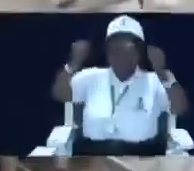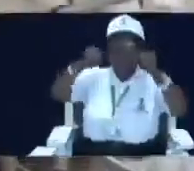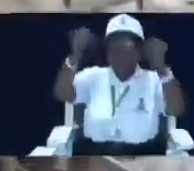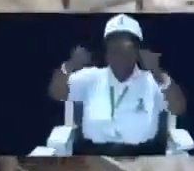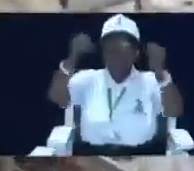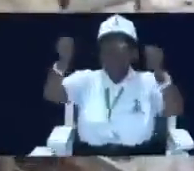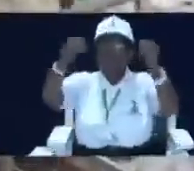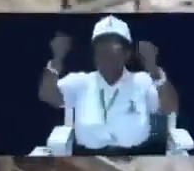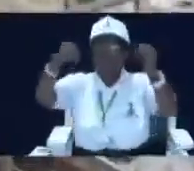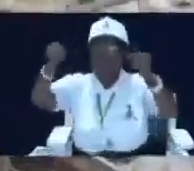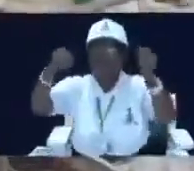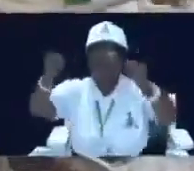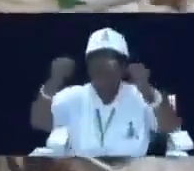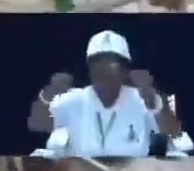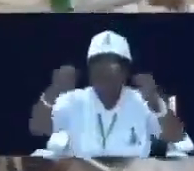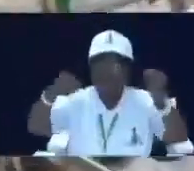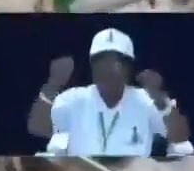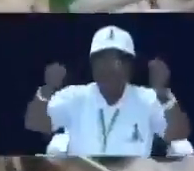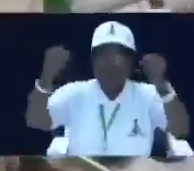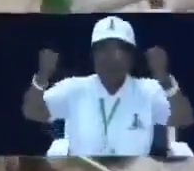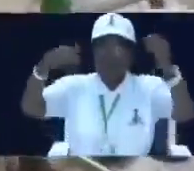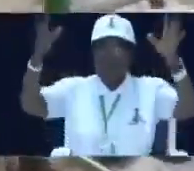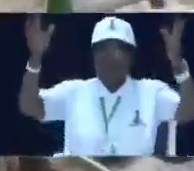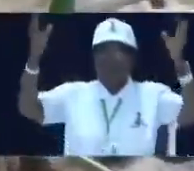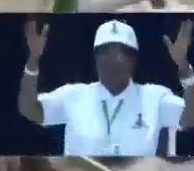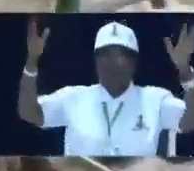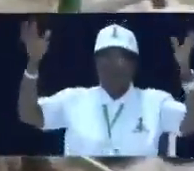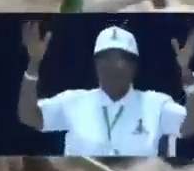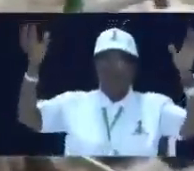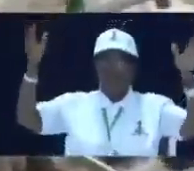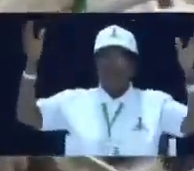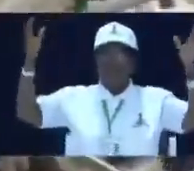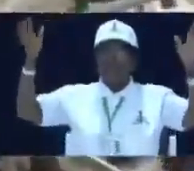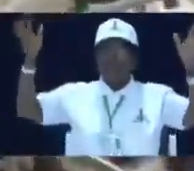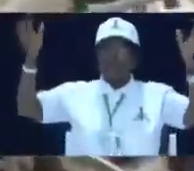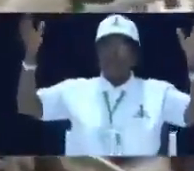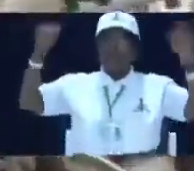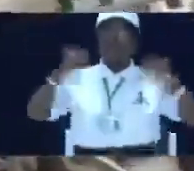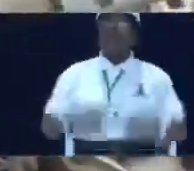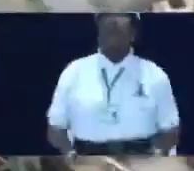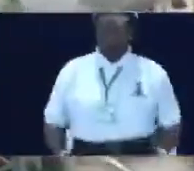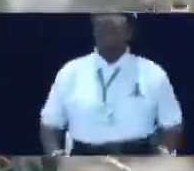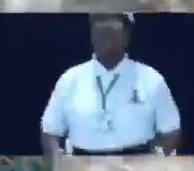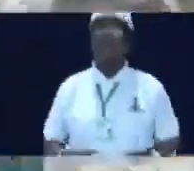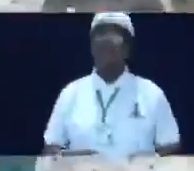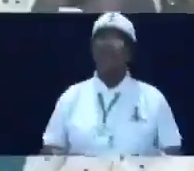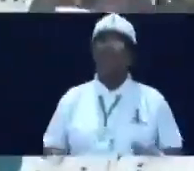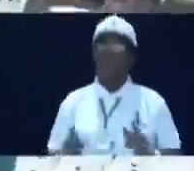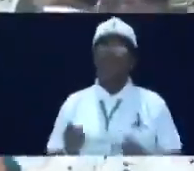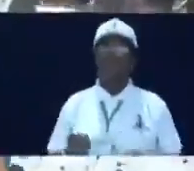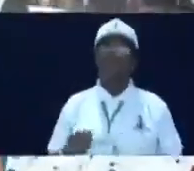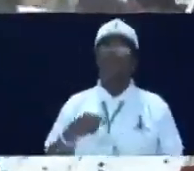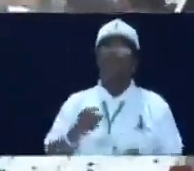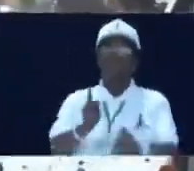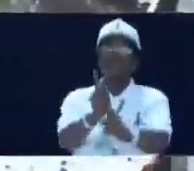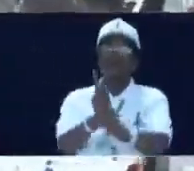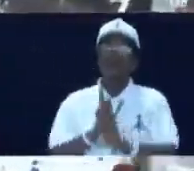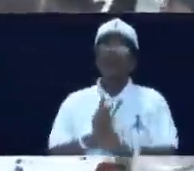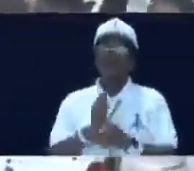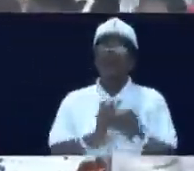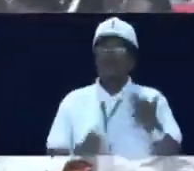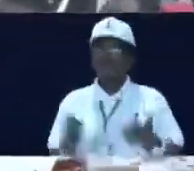Well, let me borrow something from my